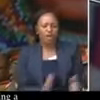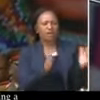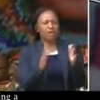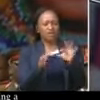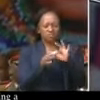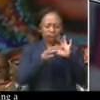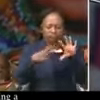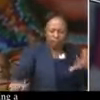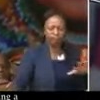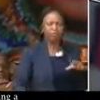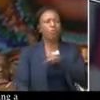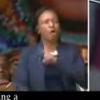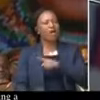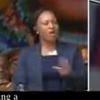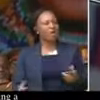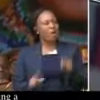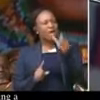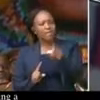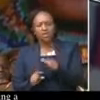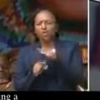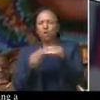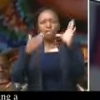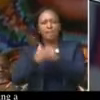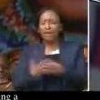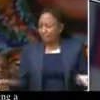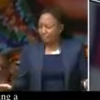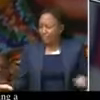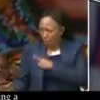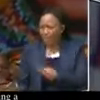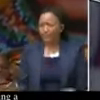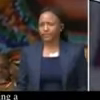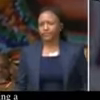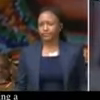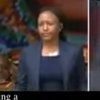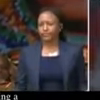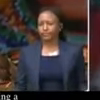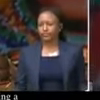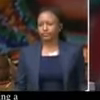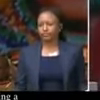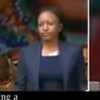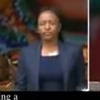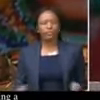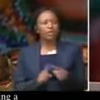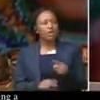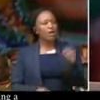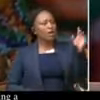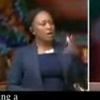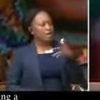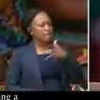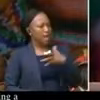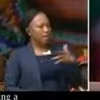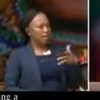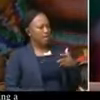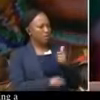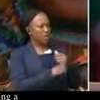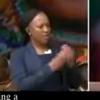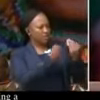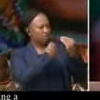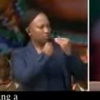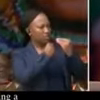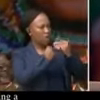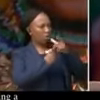disassociate themselves with a person who was not their member? Mama, you never told me how we must treat them when they come